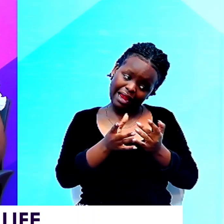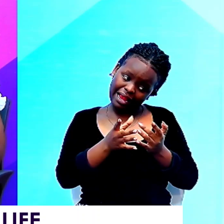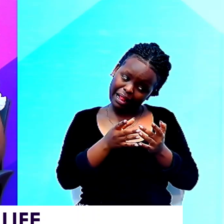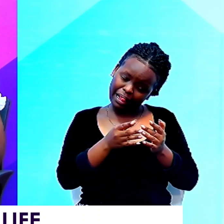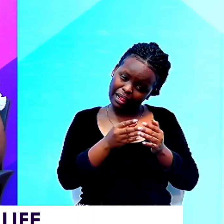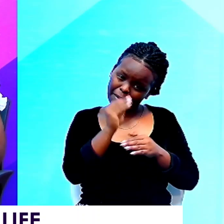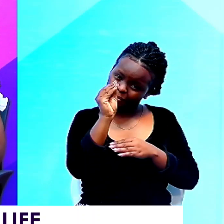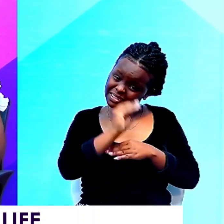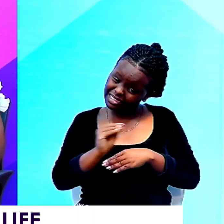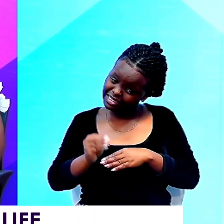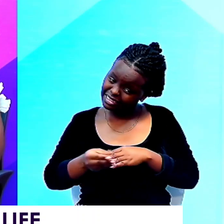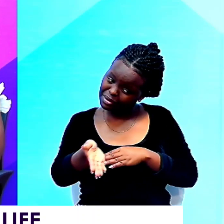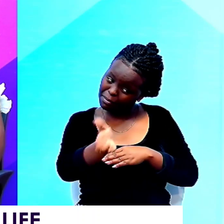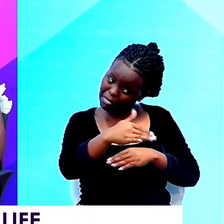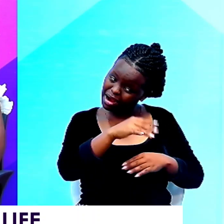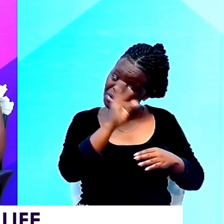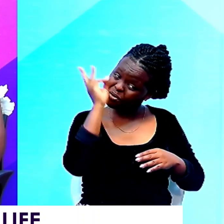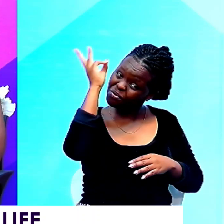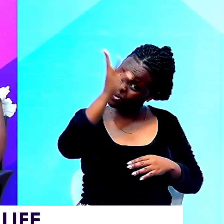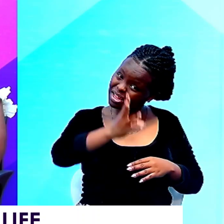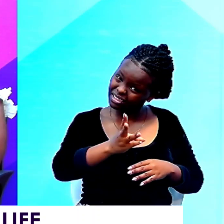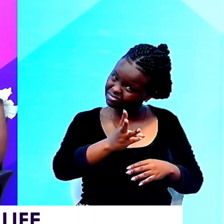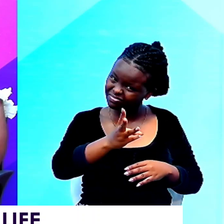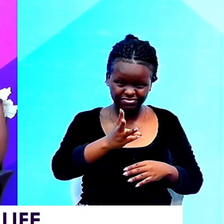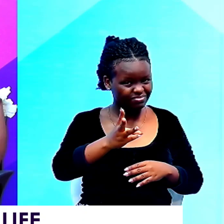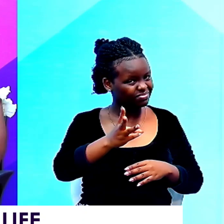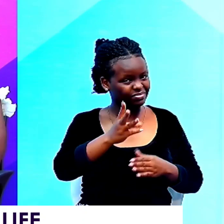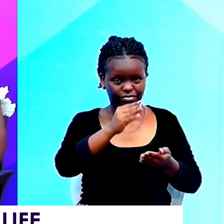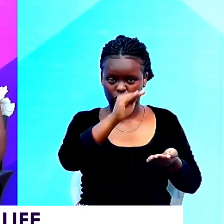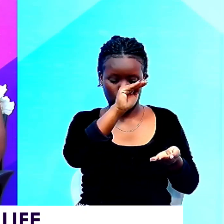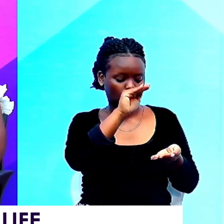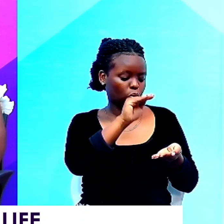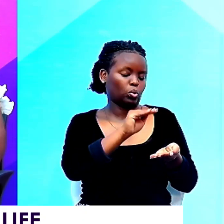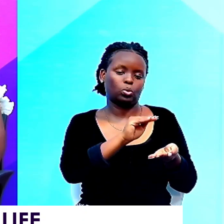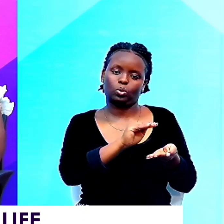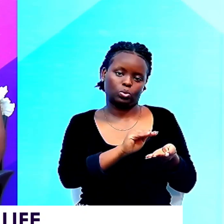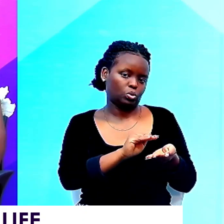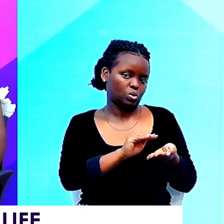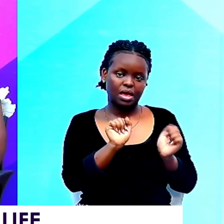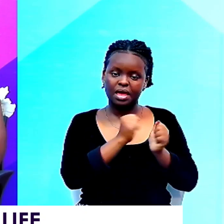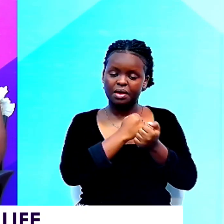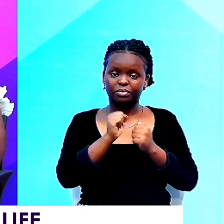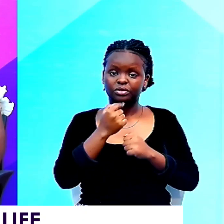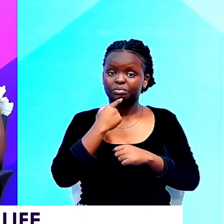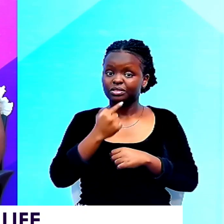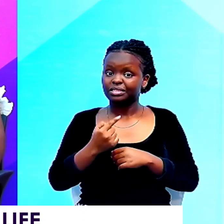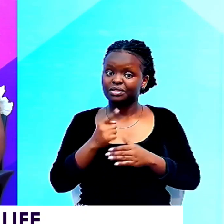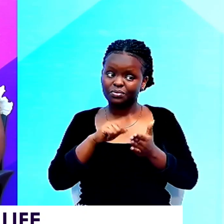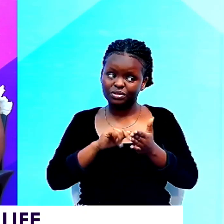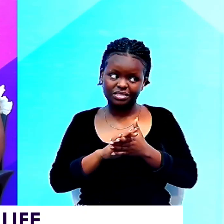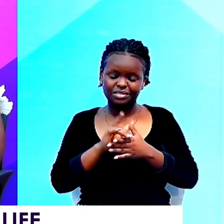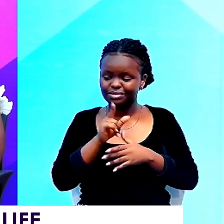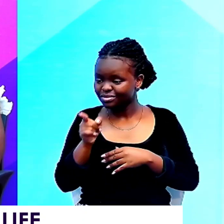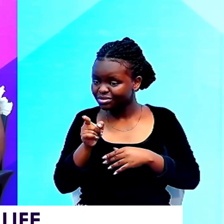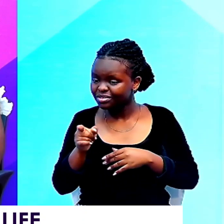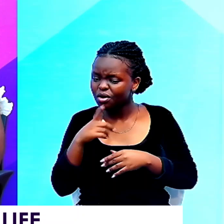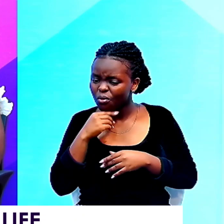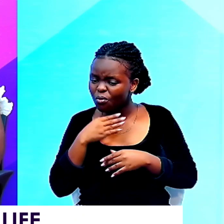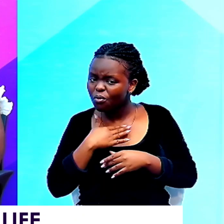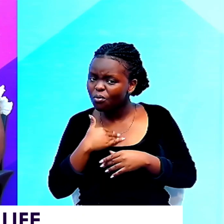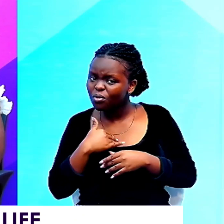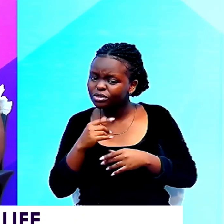and this is a sibling that you cannot tell, being younger, you cannot tell this other sibling that don't go. But even if you